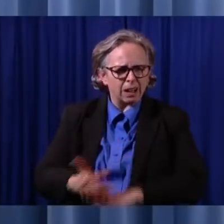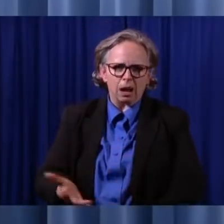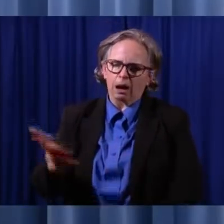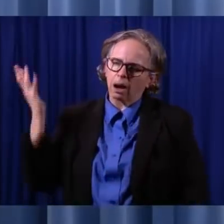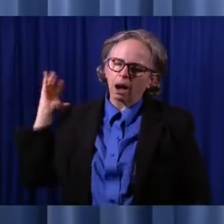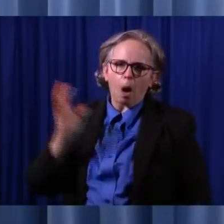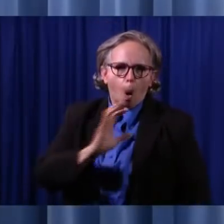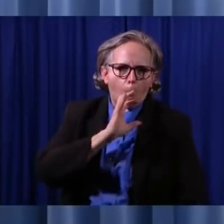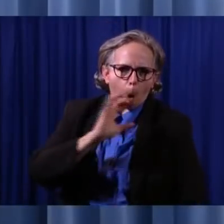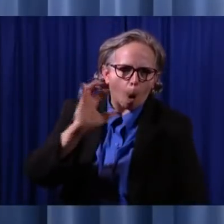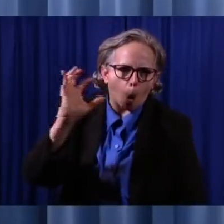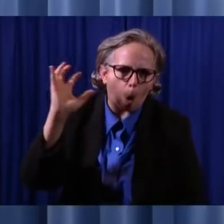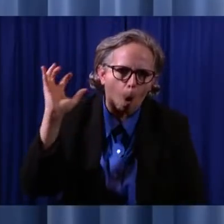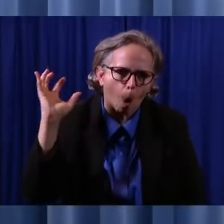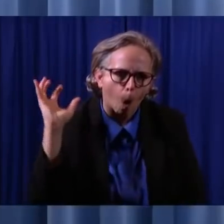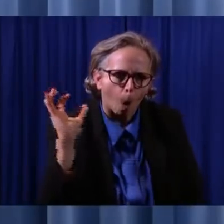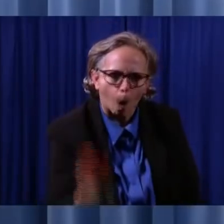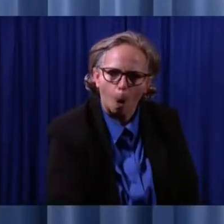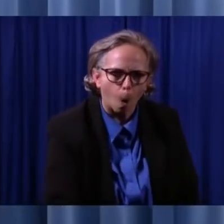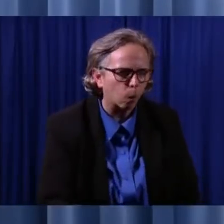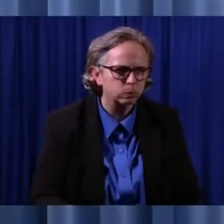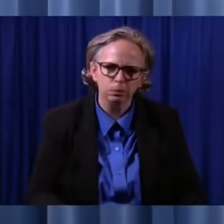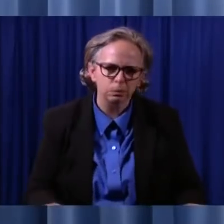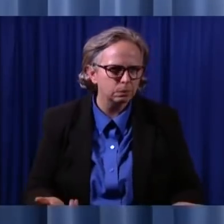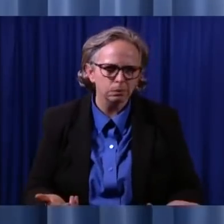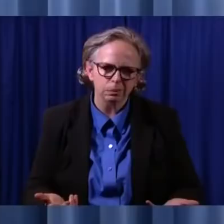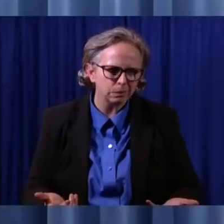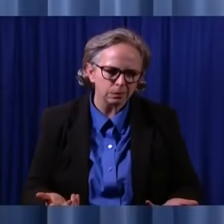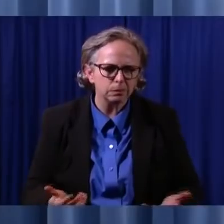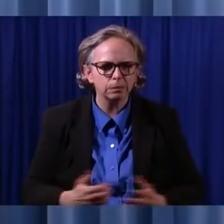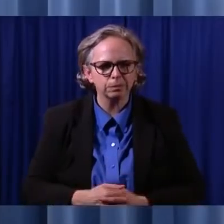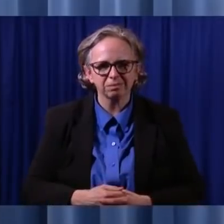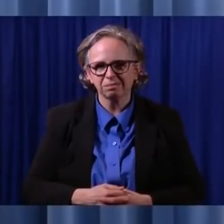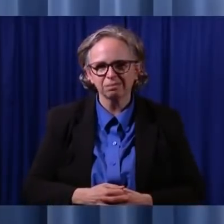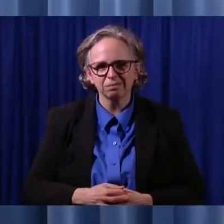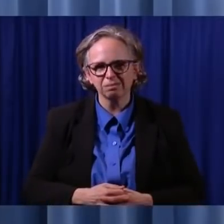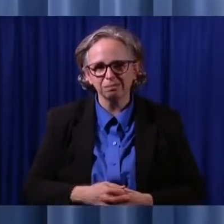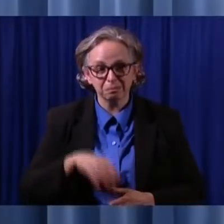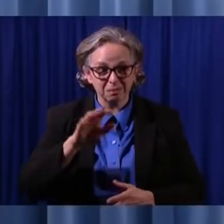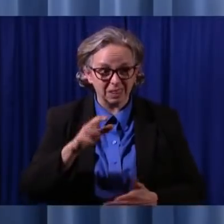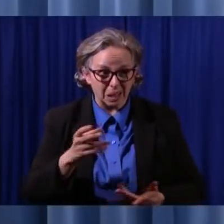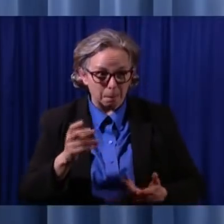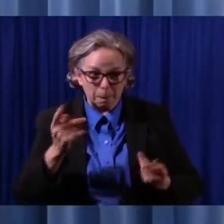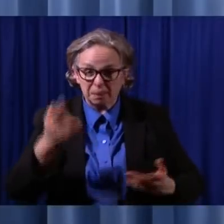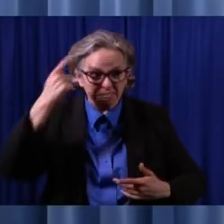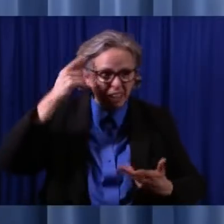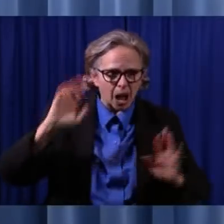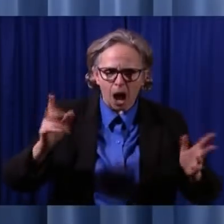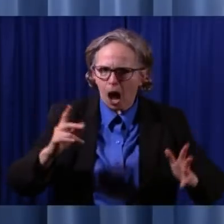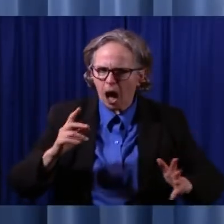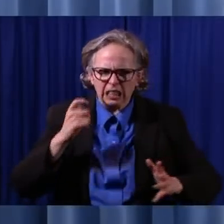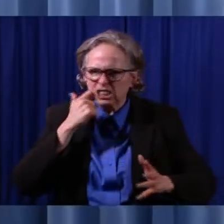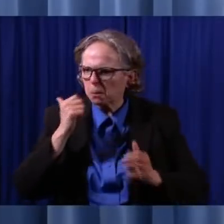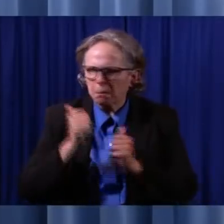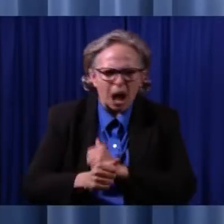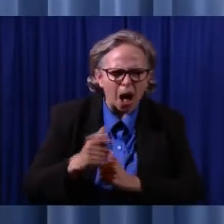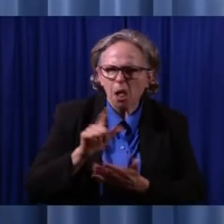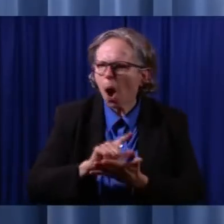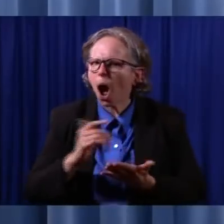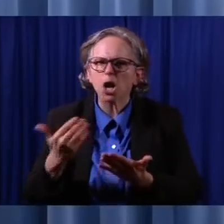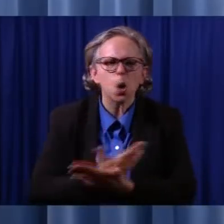are not new. And you shouldn't imply or let people think that these are new laws or that this is a new